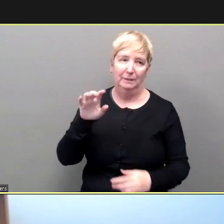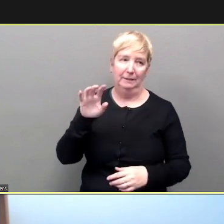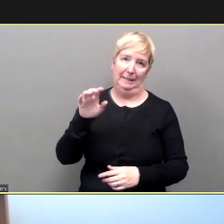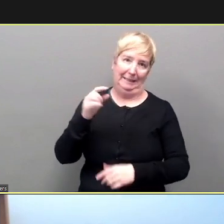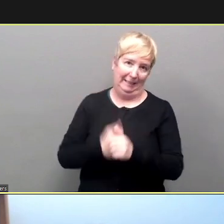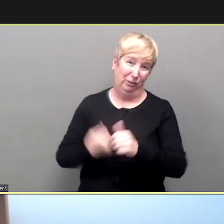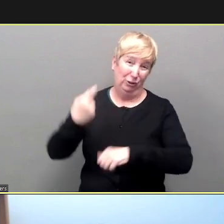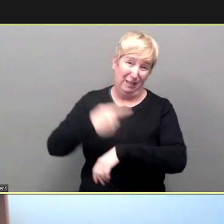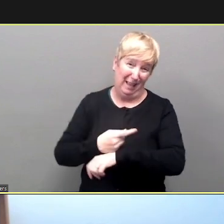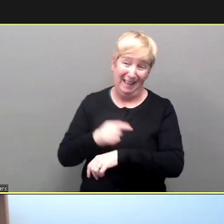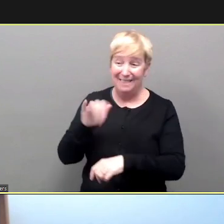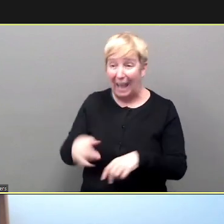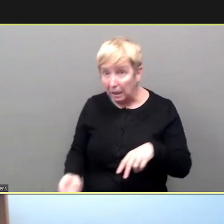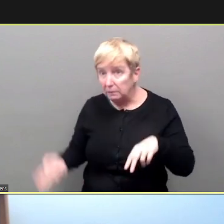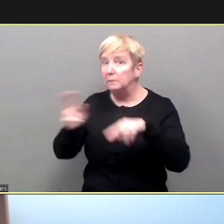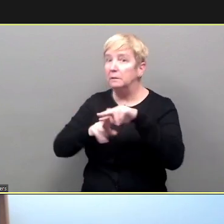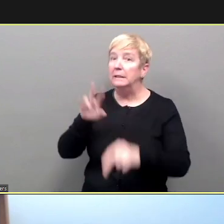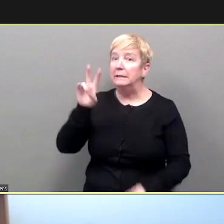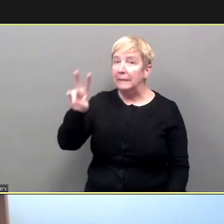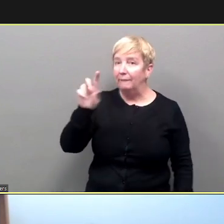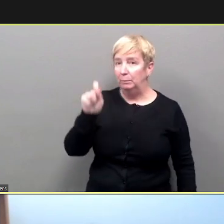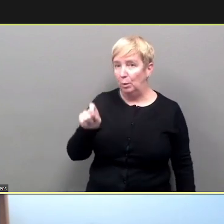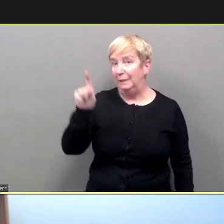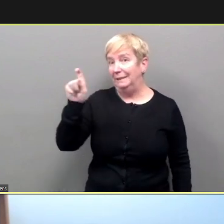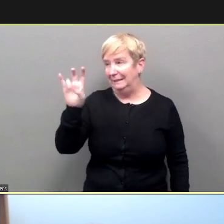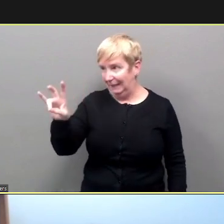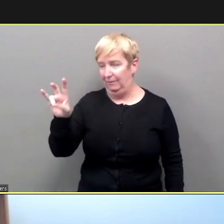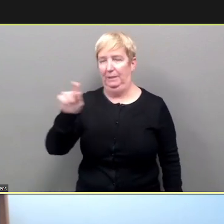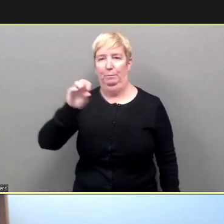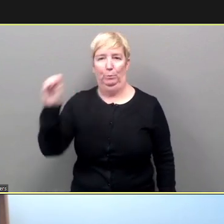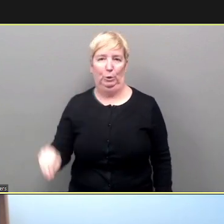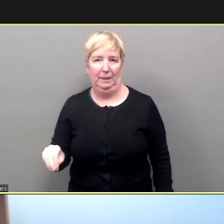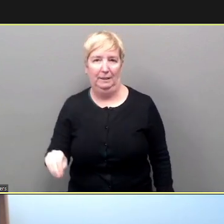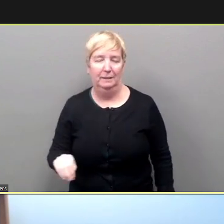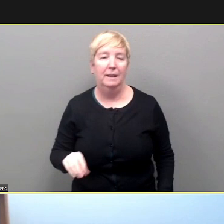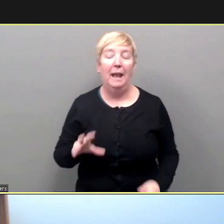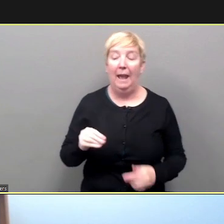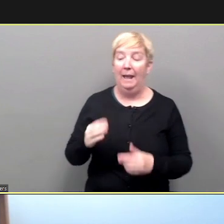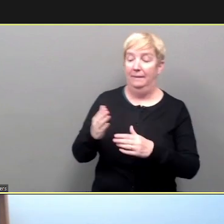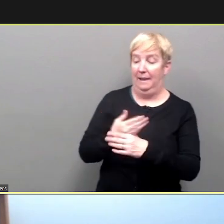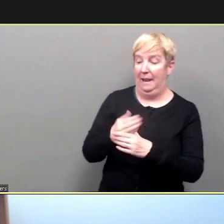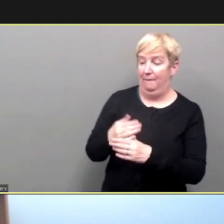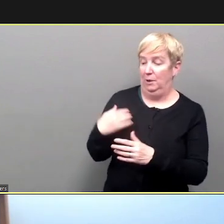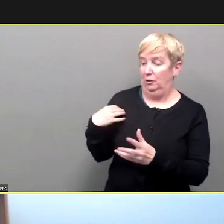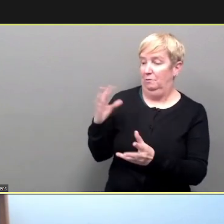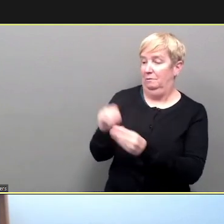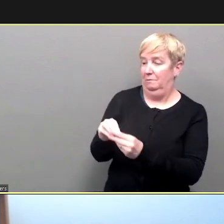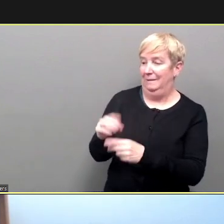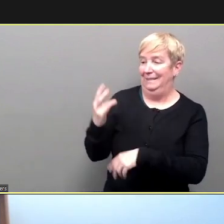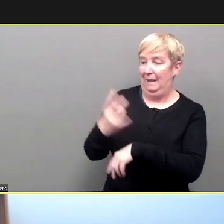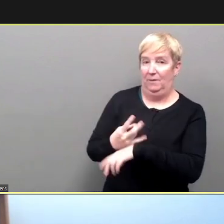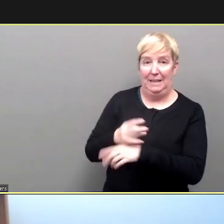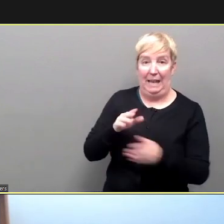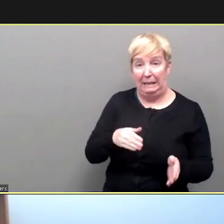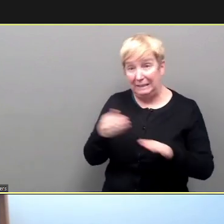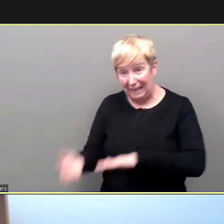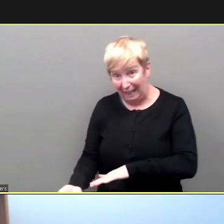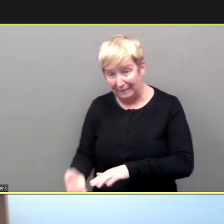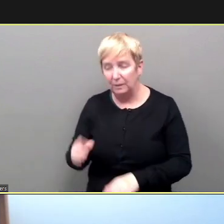about 7.7%. And then the current 7-day average of daily deaths is